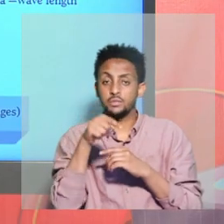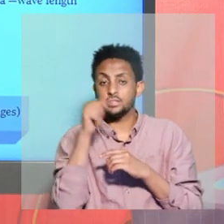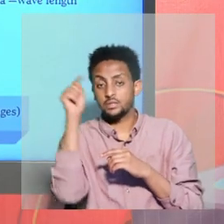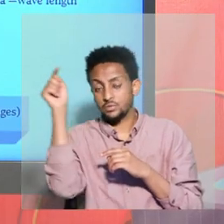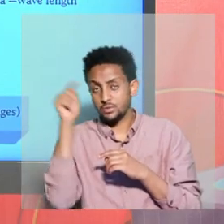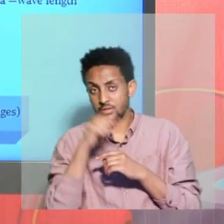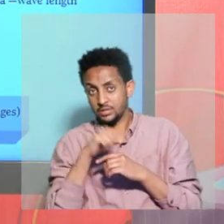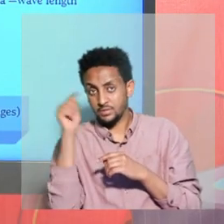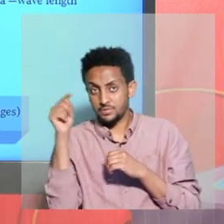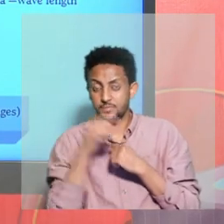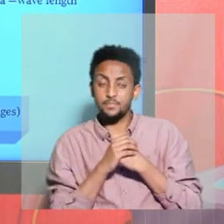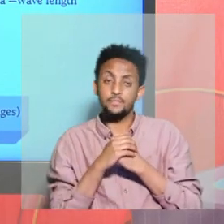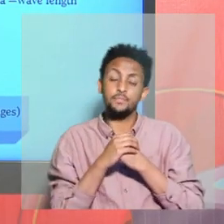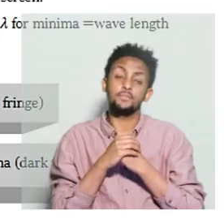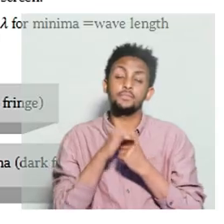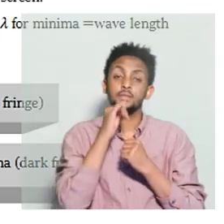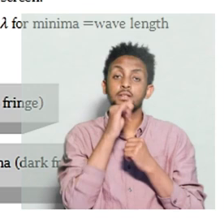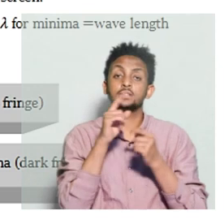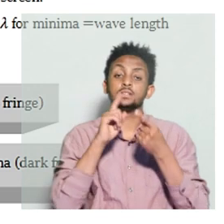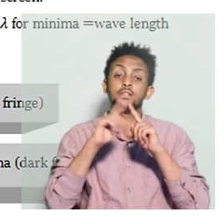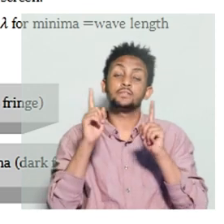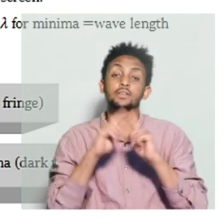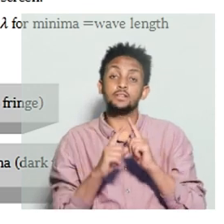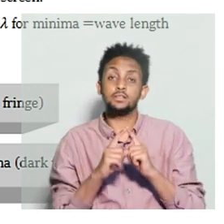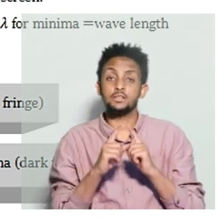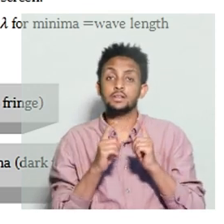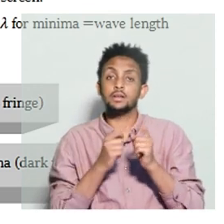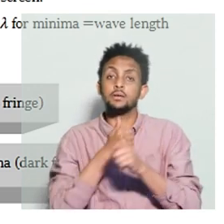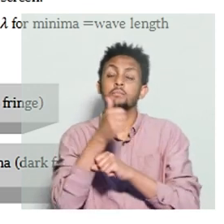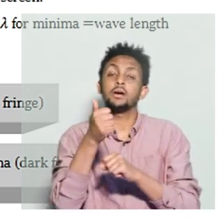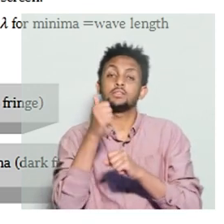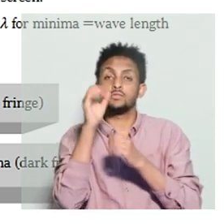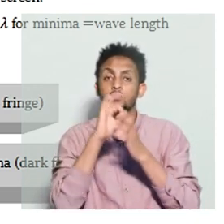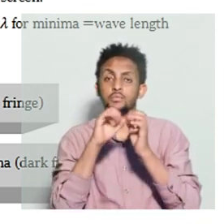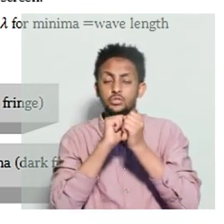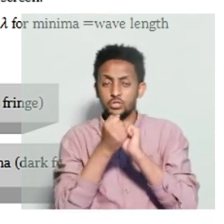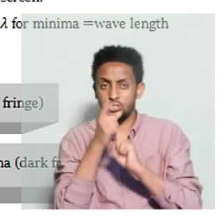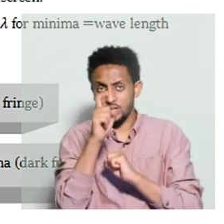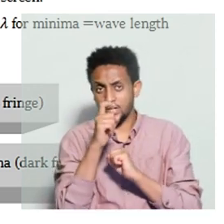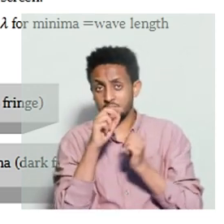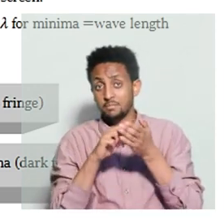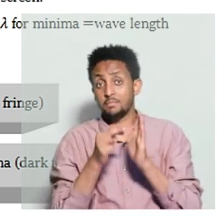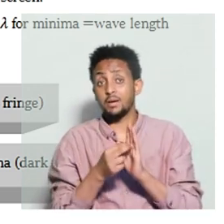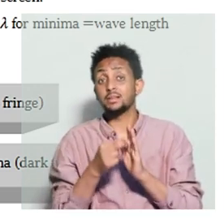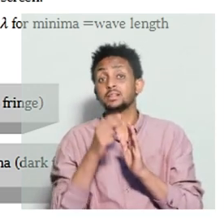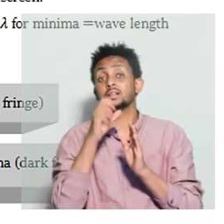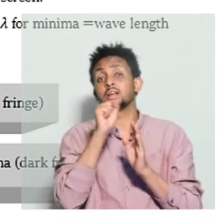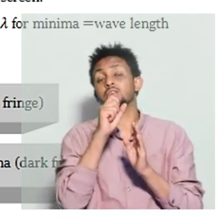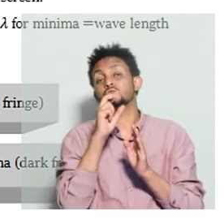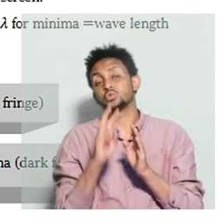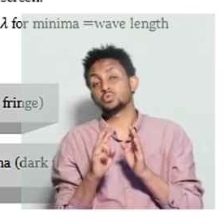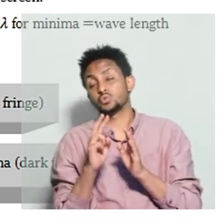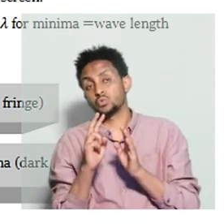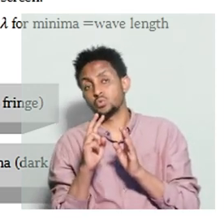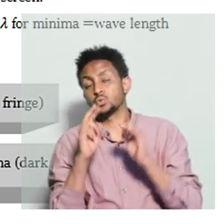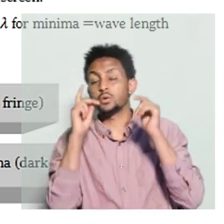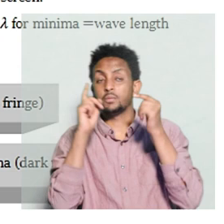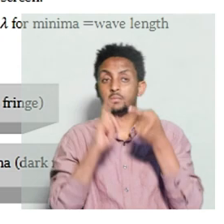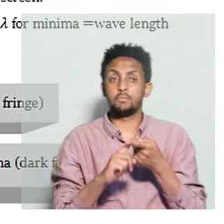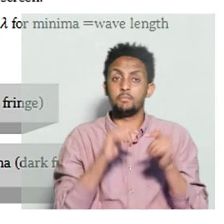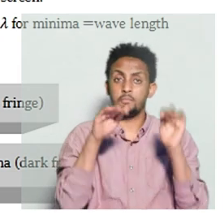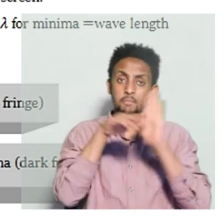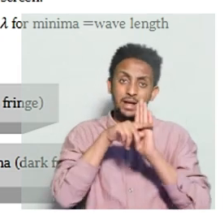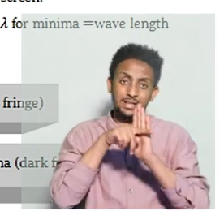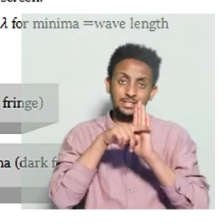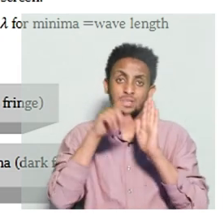this is the difference, the path difference formed, change in x, meaning s2 minus s1. It's possible